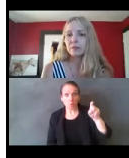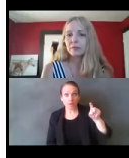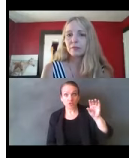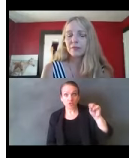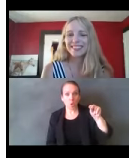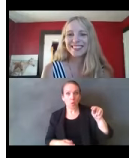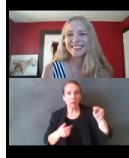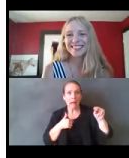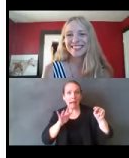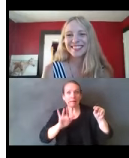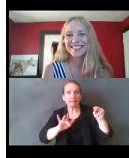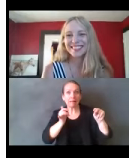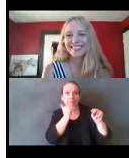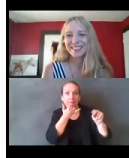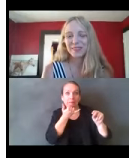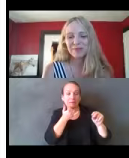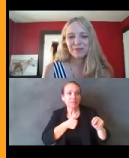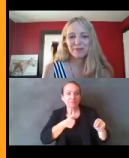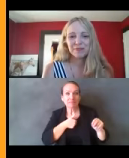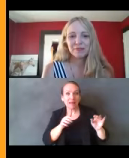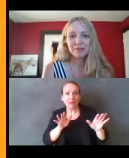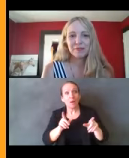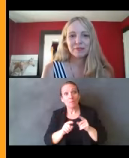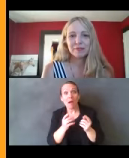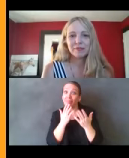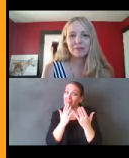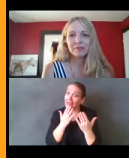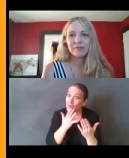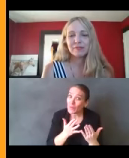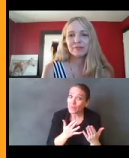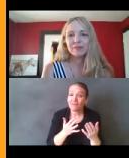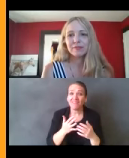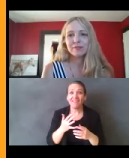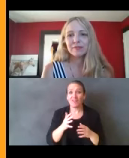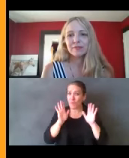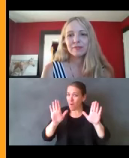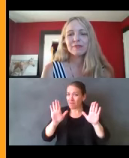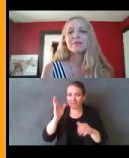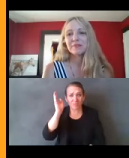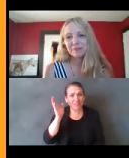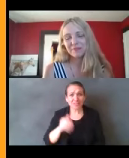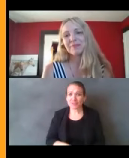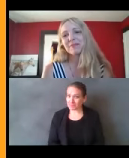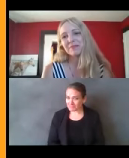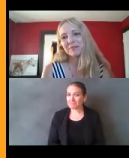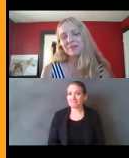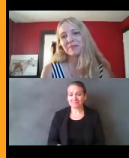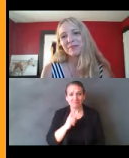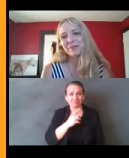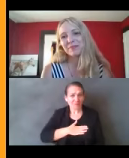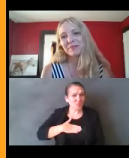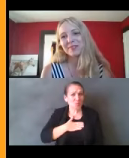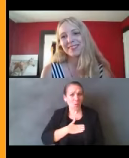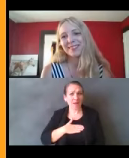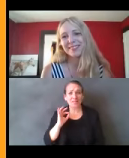touched something the wrong way, but I did want to thank you so much. This has been wonderful. Absolutely wonderful. I very much enjoyed